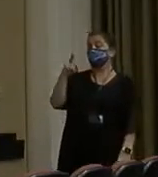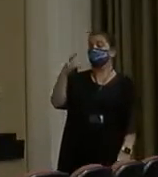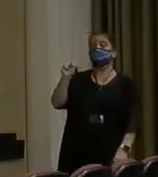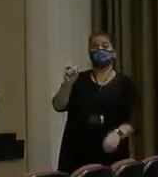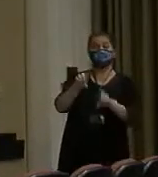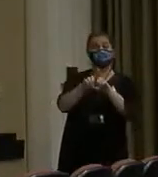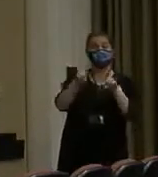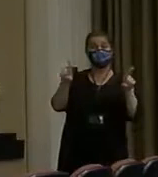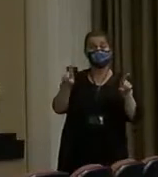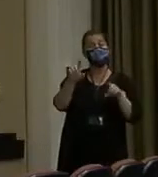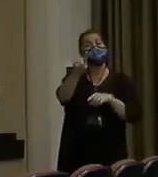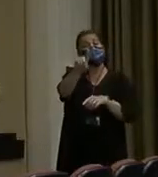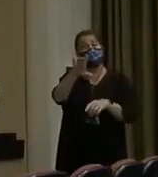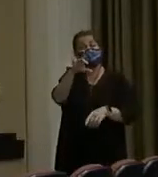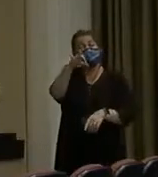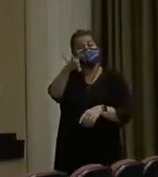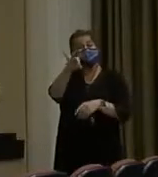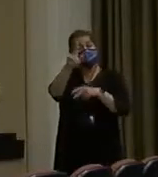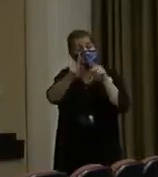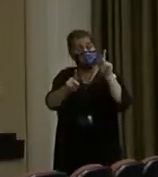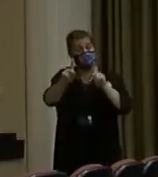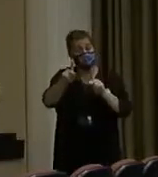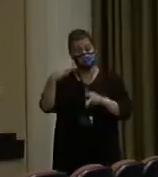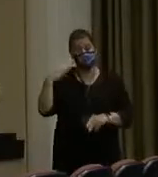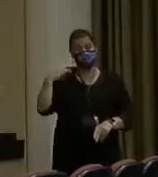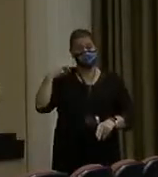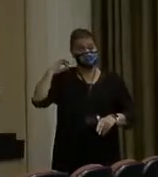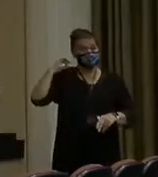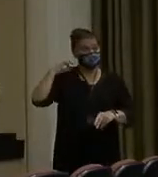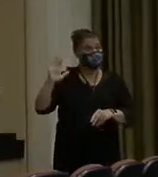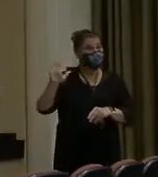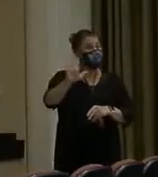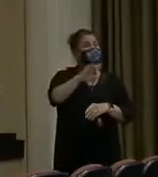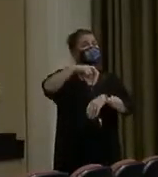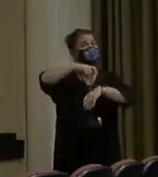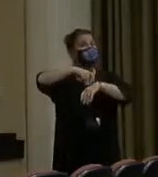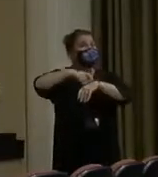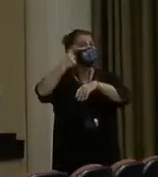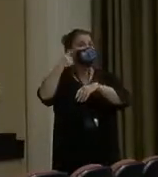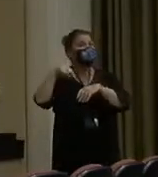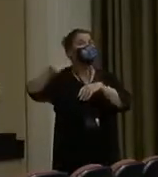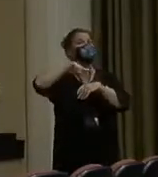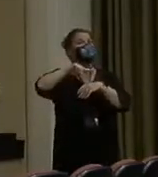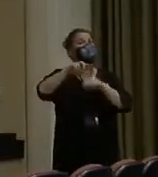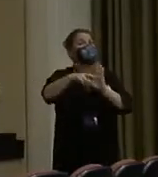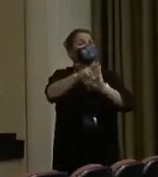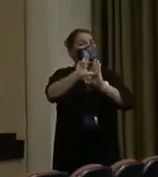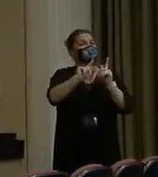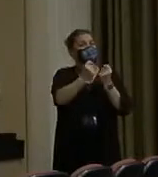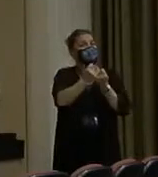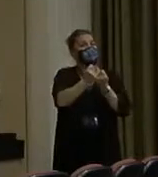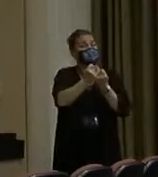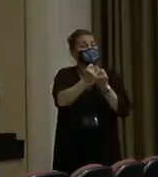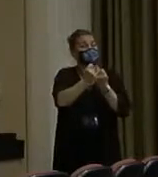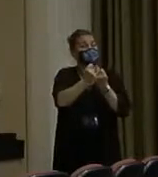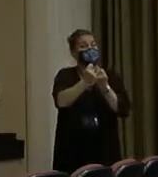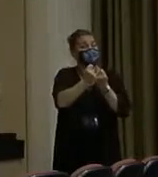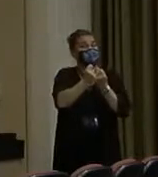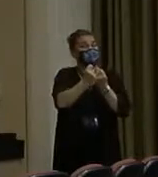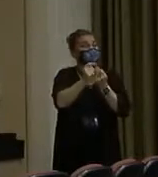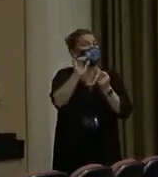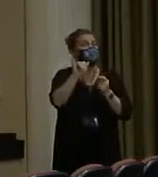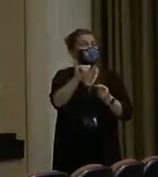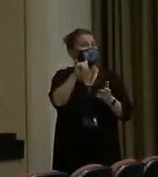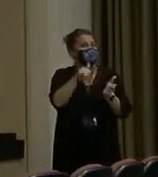Those 118 people volunteered their time for these clinical review teams. That would not have